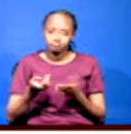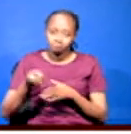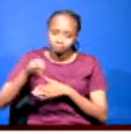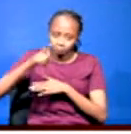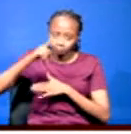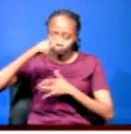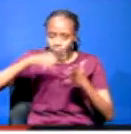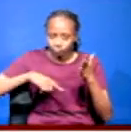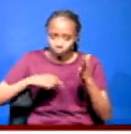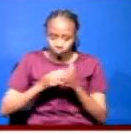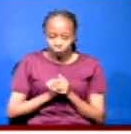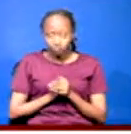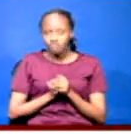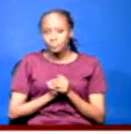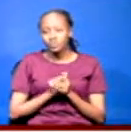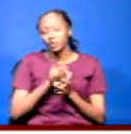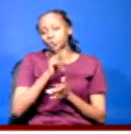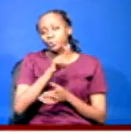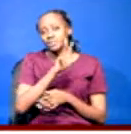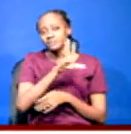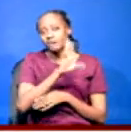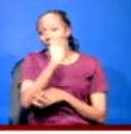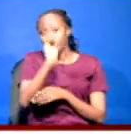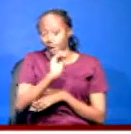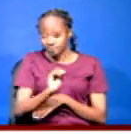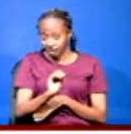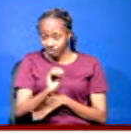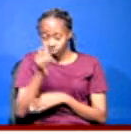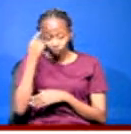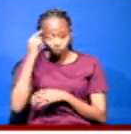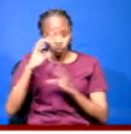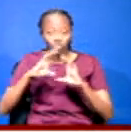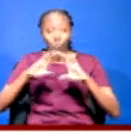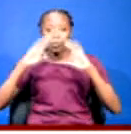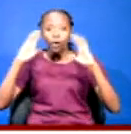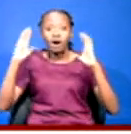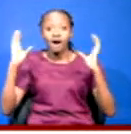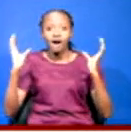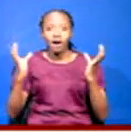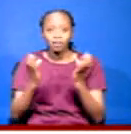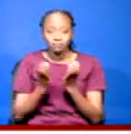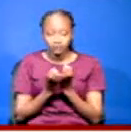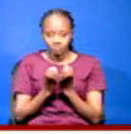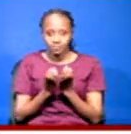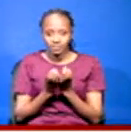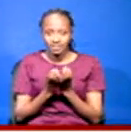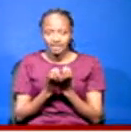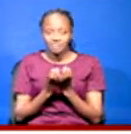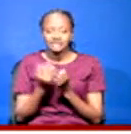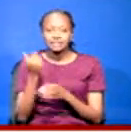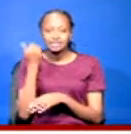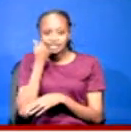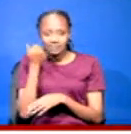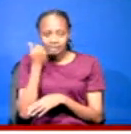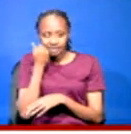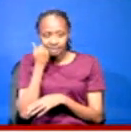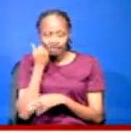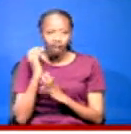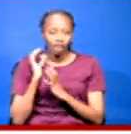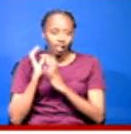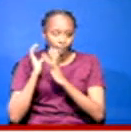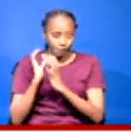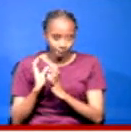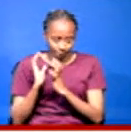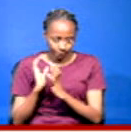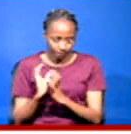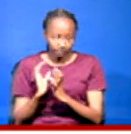despite having 25% of the world's illness burden, our dear